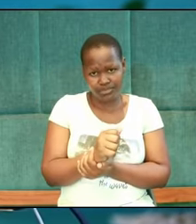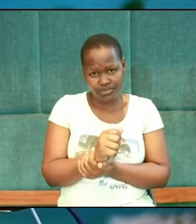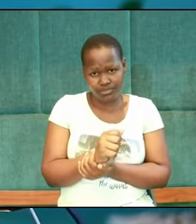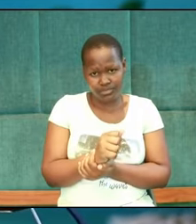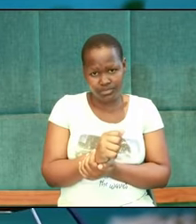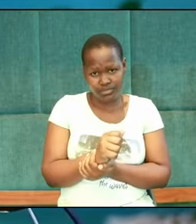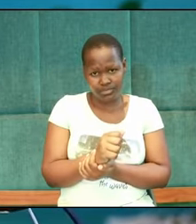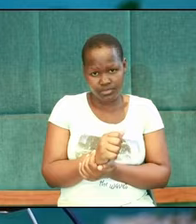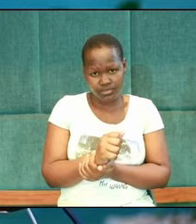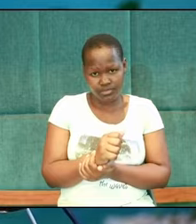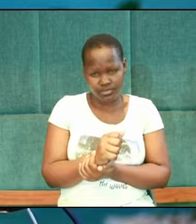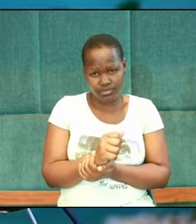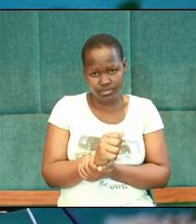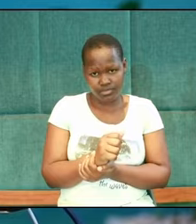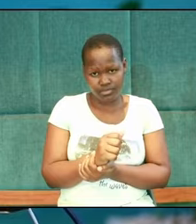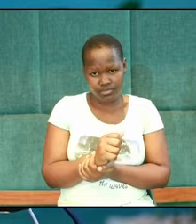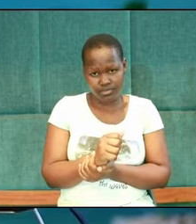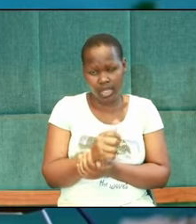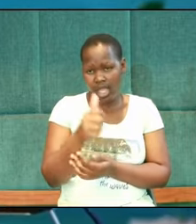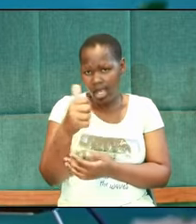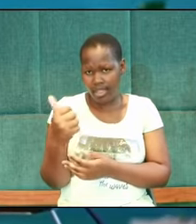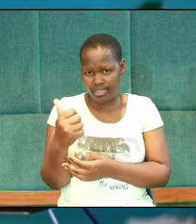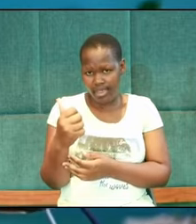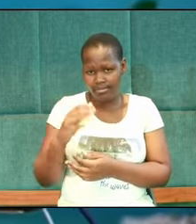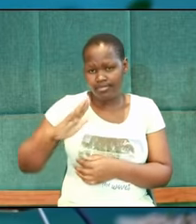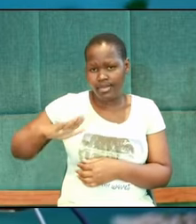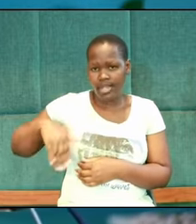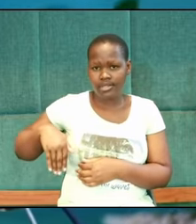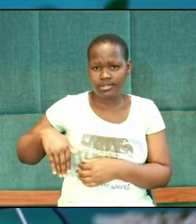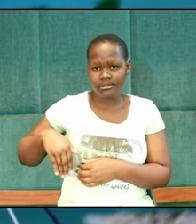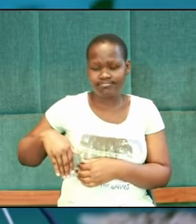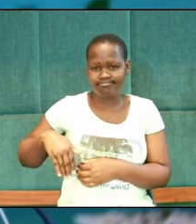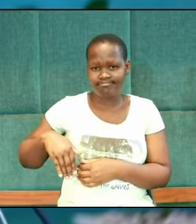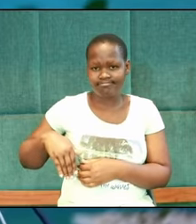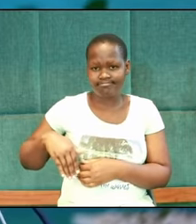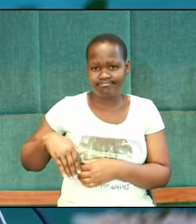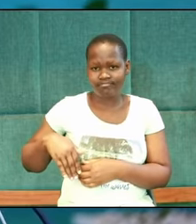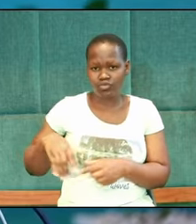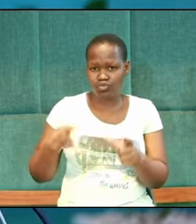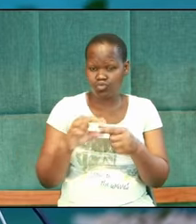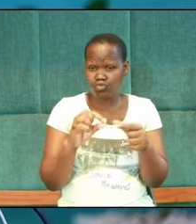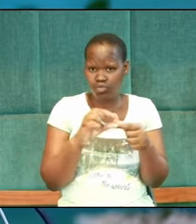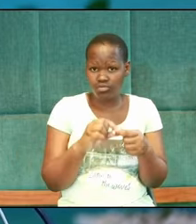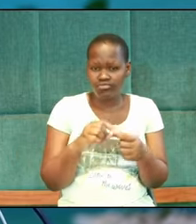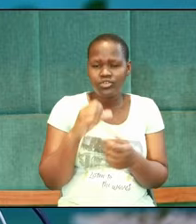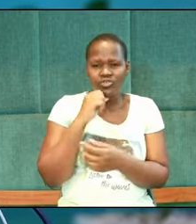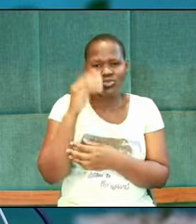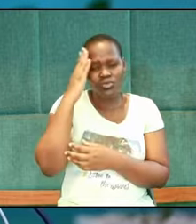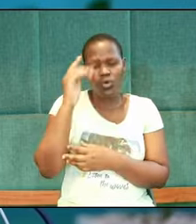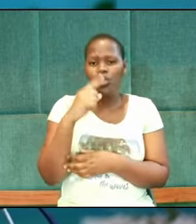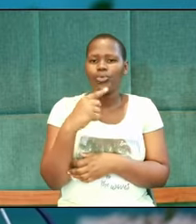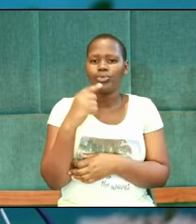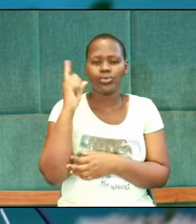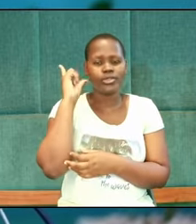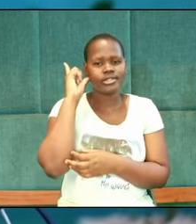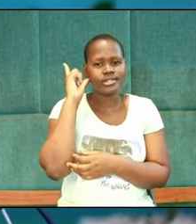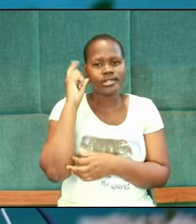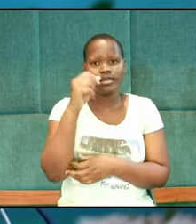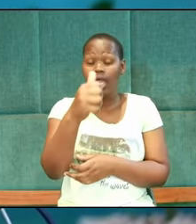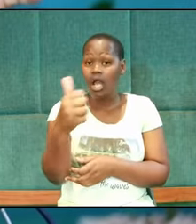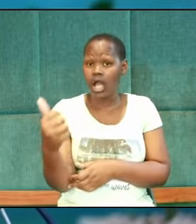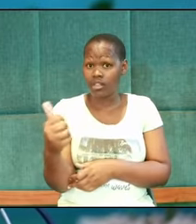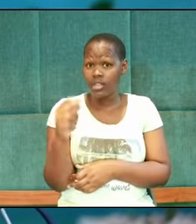Putting it bluntly, the last one, let me pull the pieces together. You may never know who is listening.